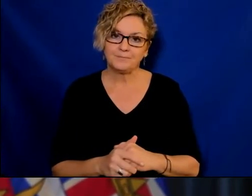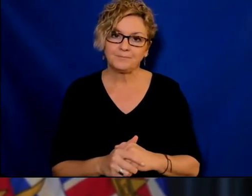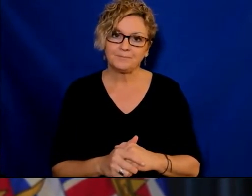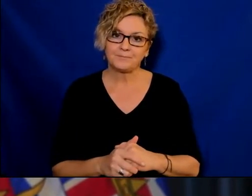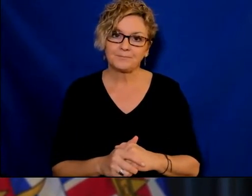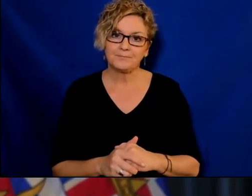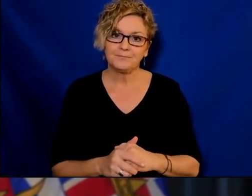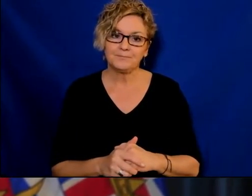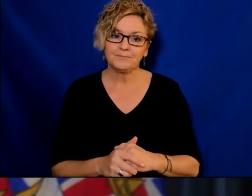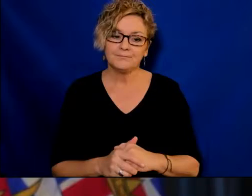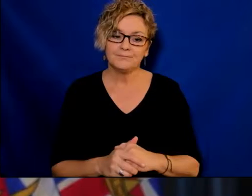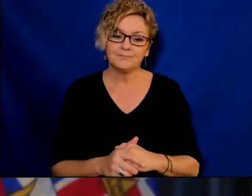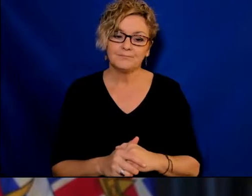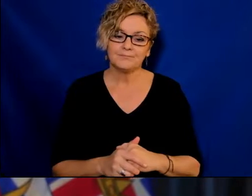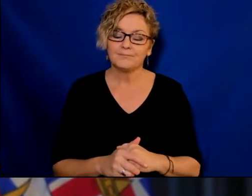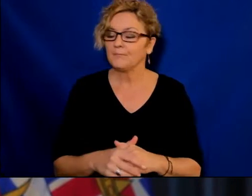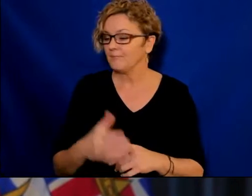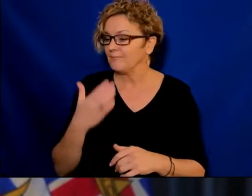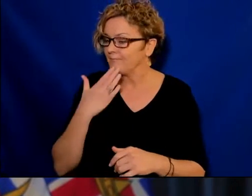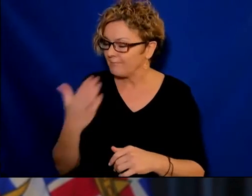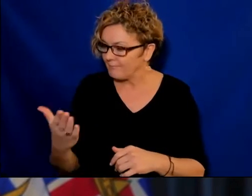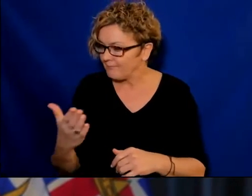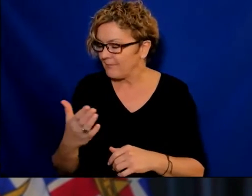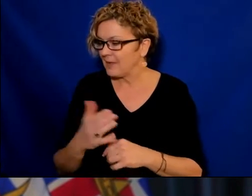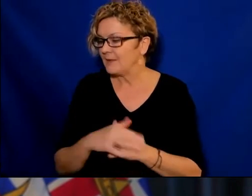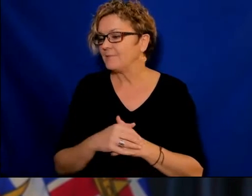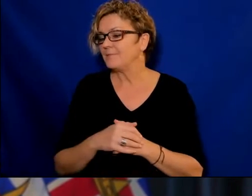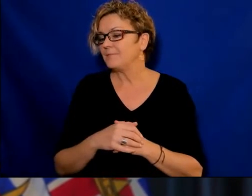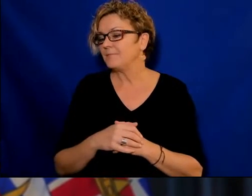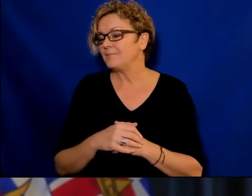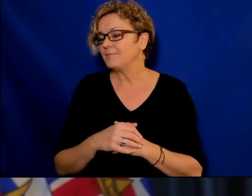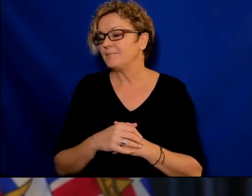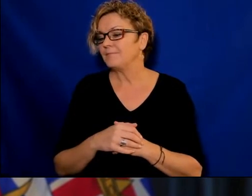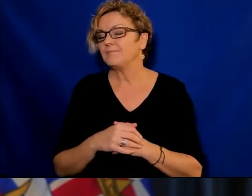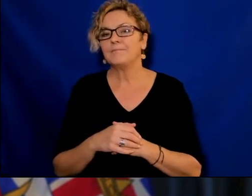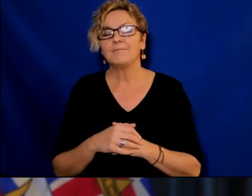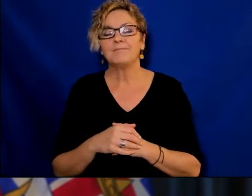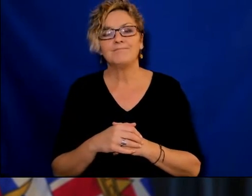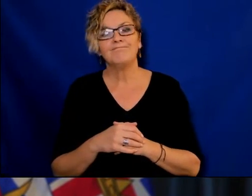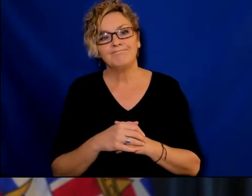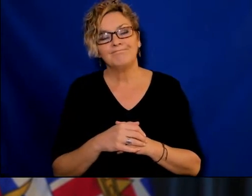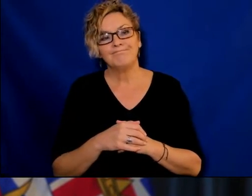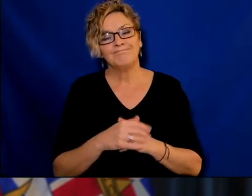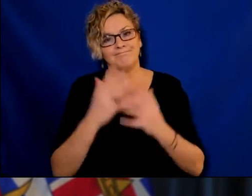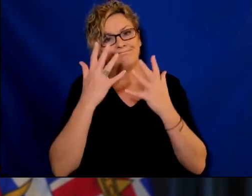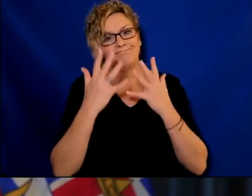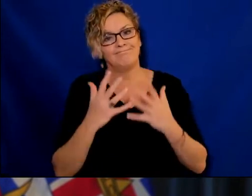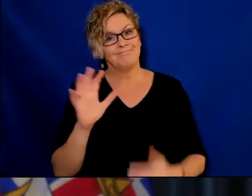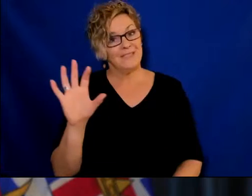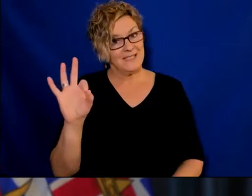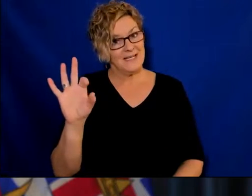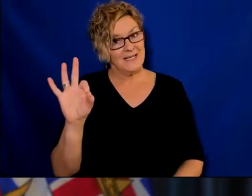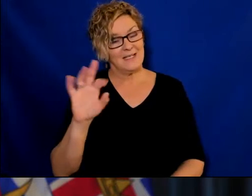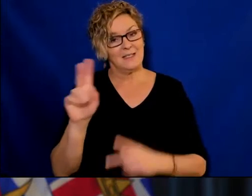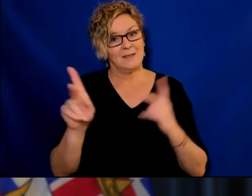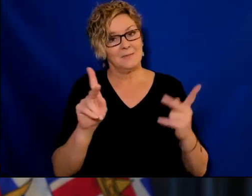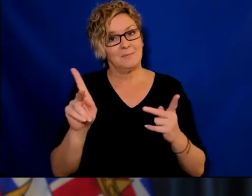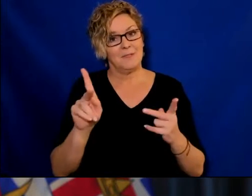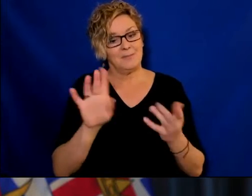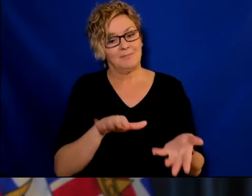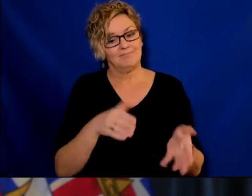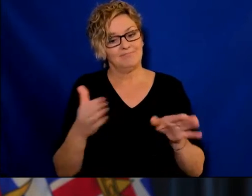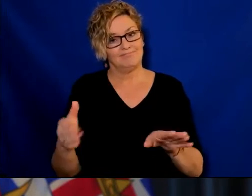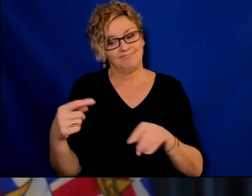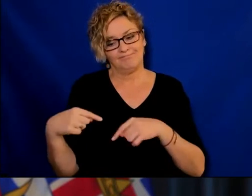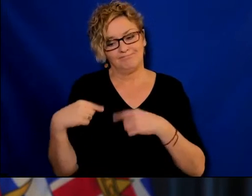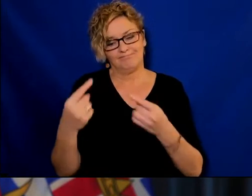Thank you very much, Dr. Henry. As Dr. Henry has said, 9 people passed away over the last 3 days in British Columbia